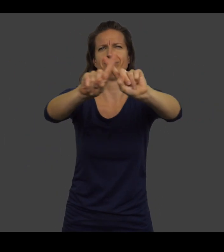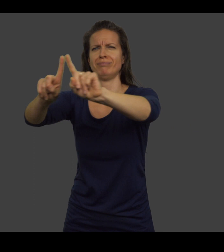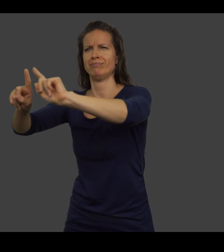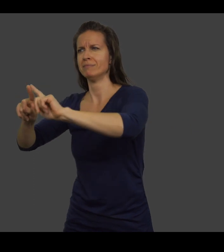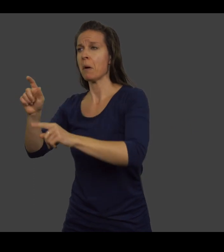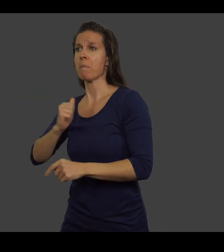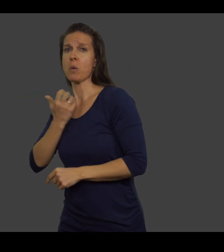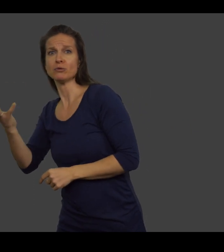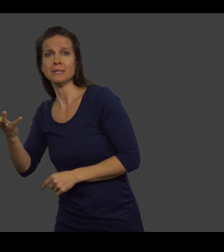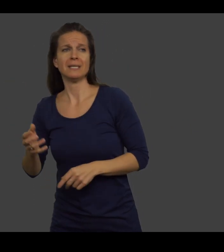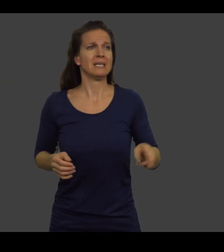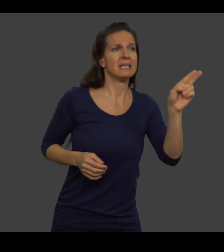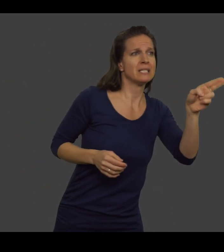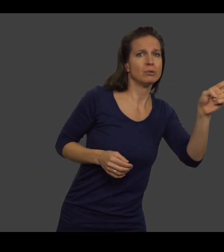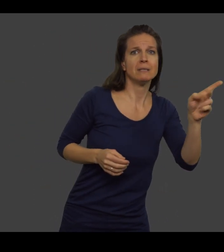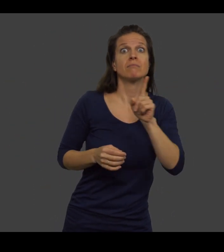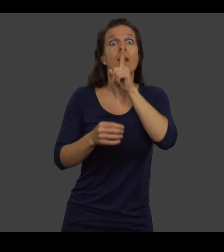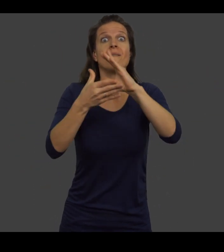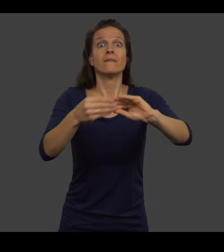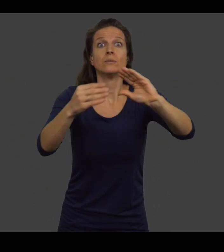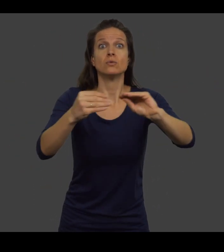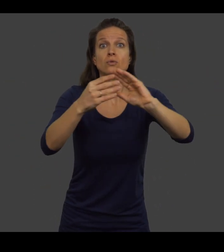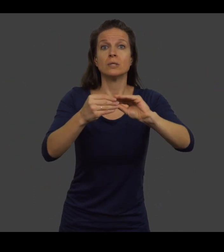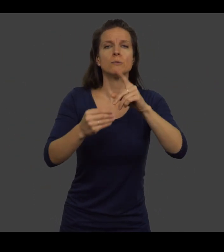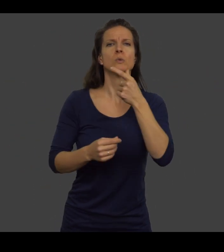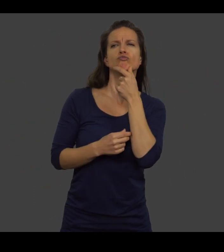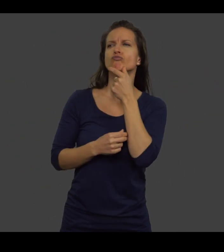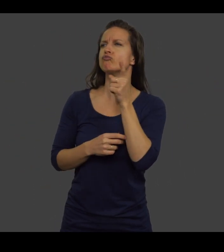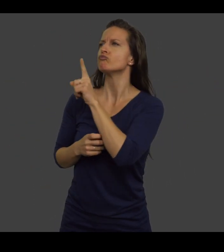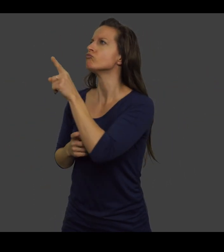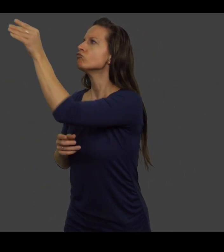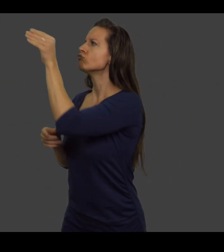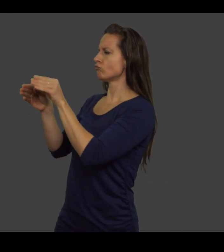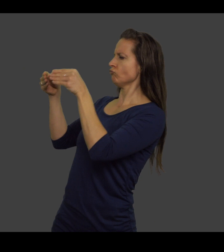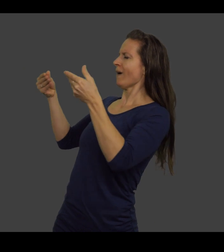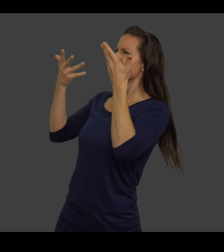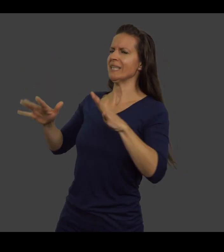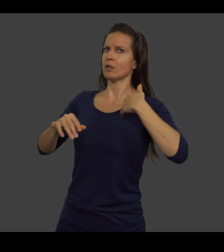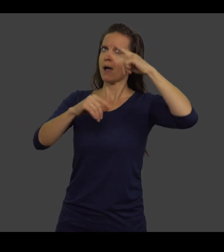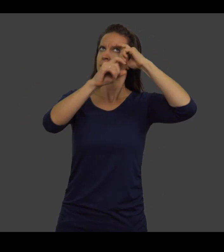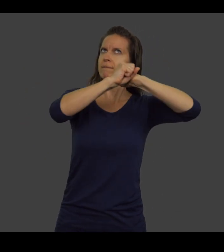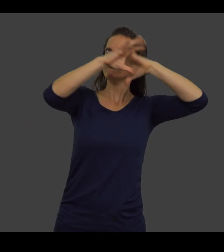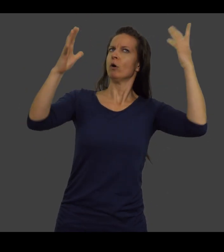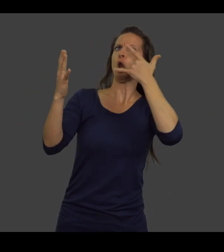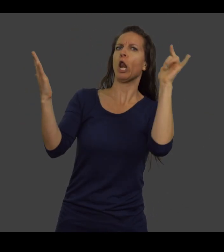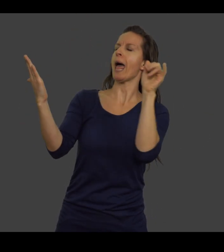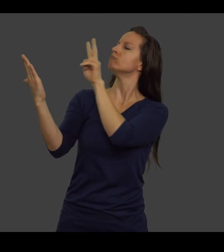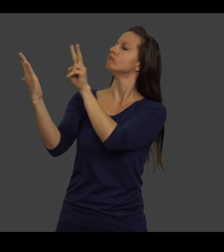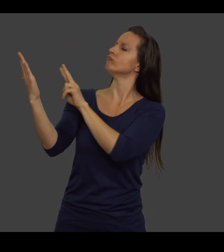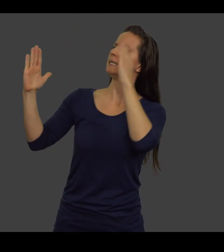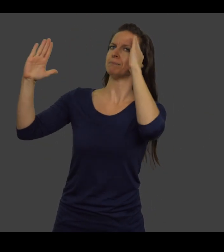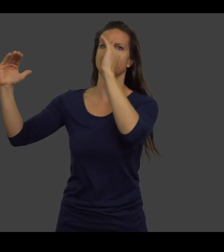nonfiction. And when you choose an aisle and pick up a book, you're going to have very different expectations, different things that you're looking for. Right, they're all literature, but